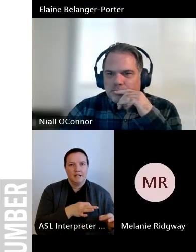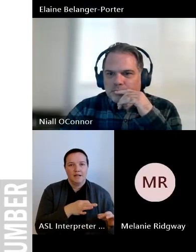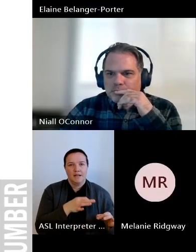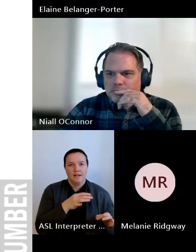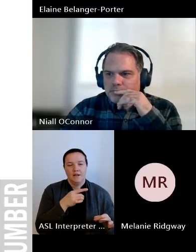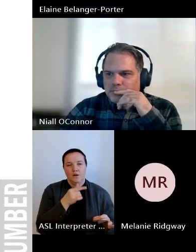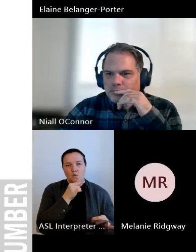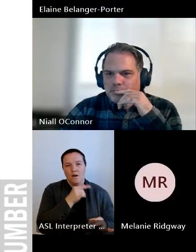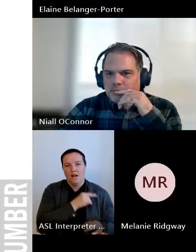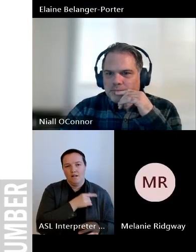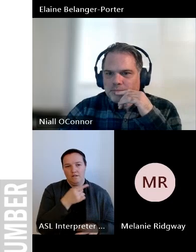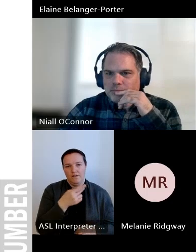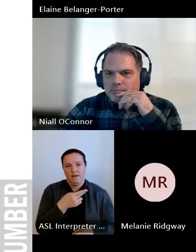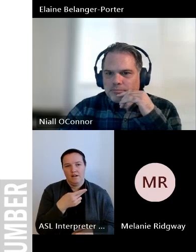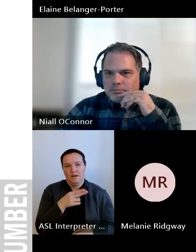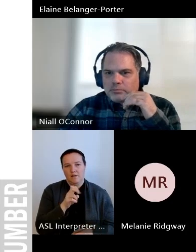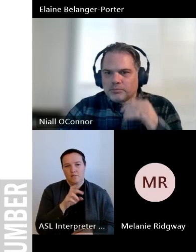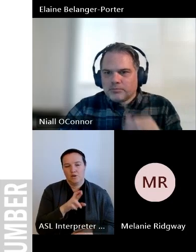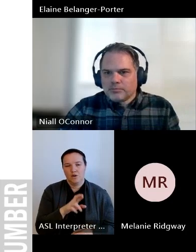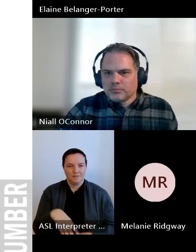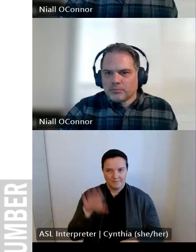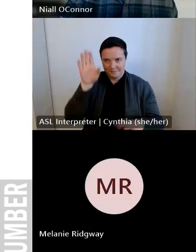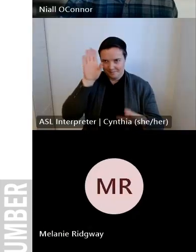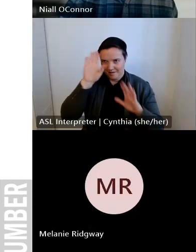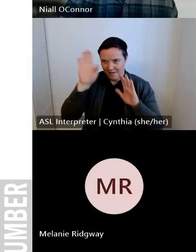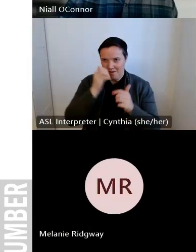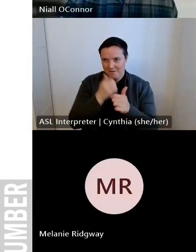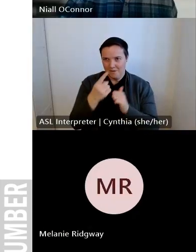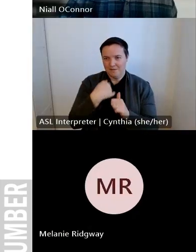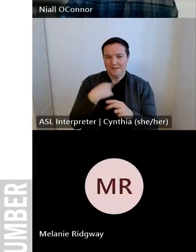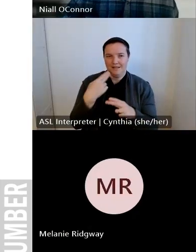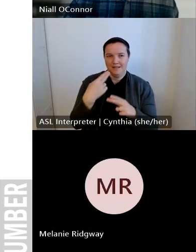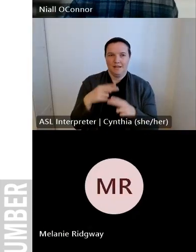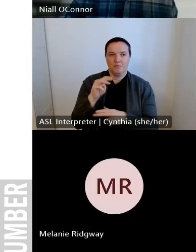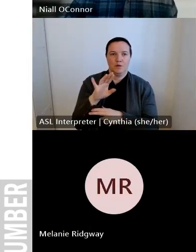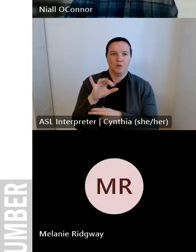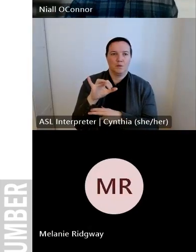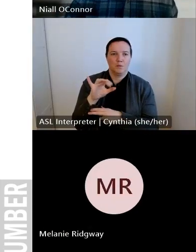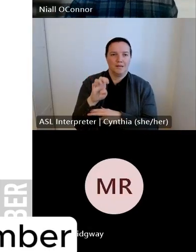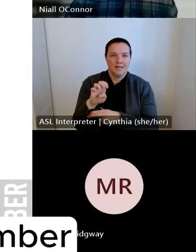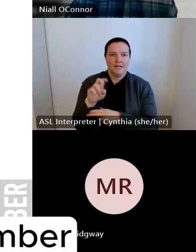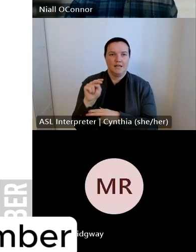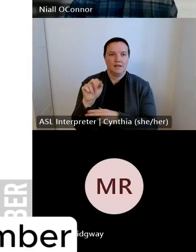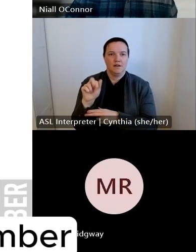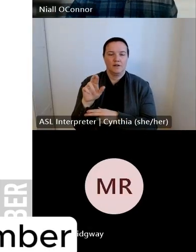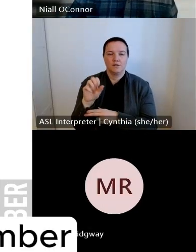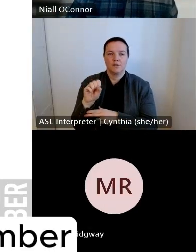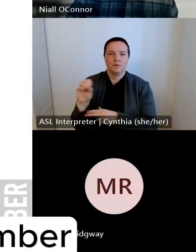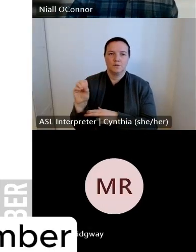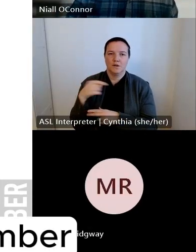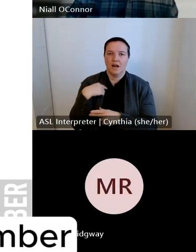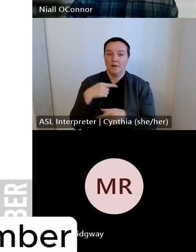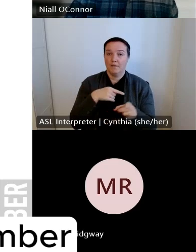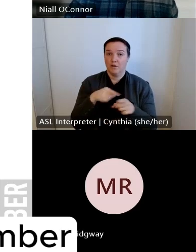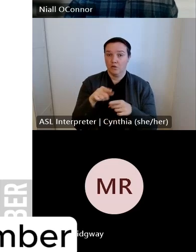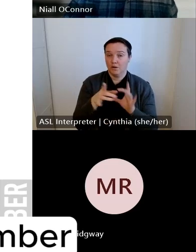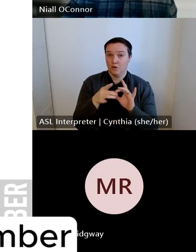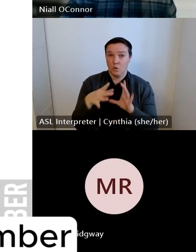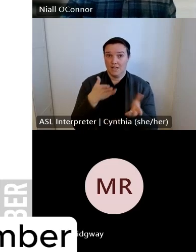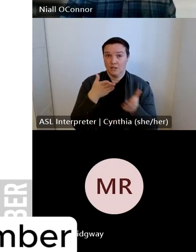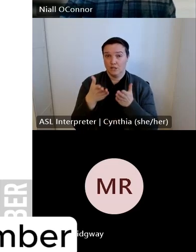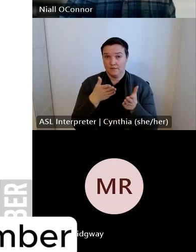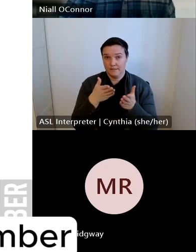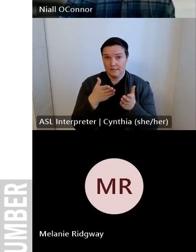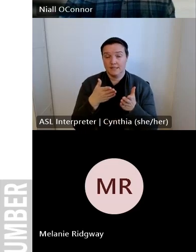Hello, everybody. So my name is Marie Norsu. I am the Career Coordinator Services at the University of